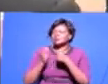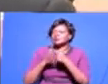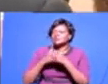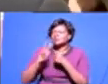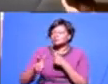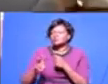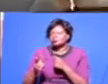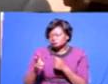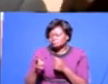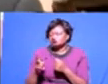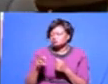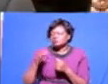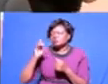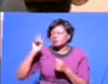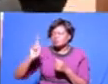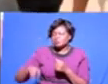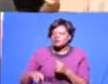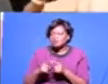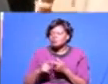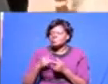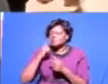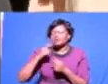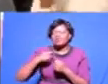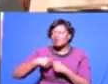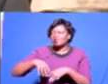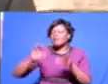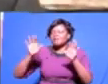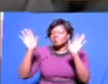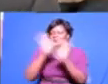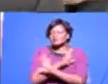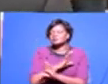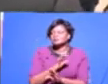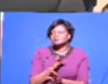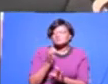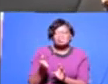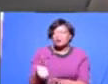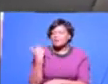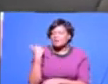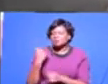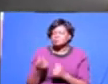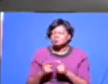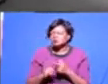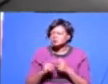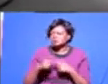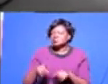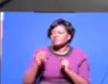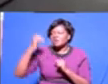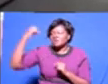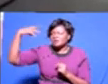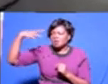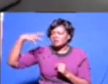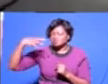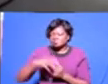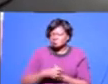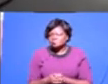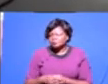darkness. Kibaki was a politician of light. He enlightened. He did not generate heat. We need more of those, people who bring